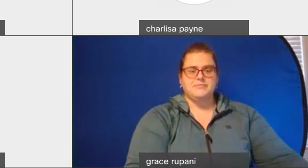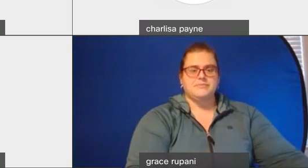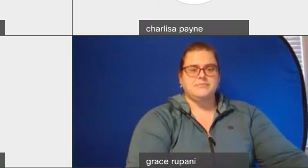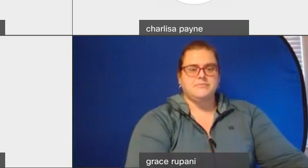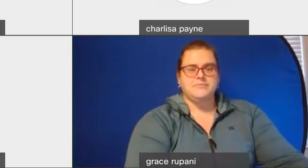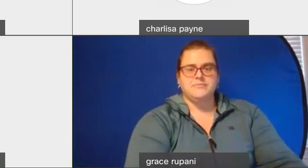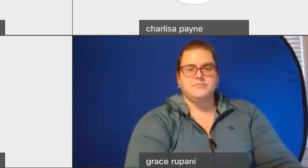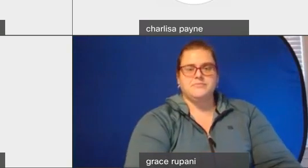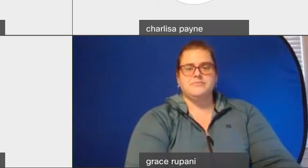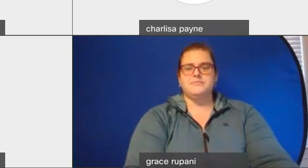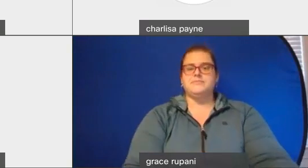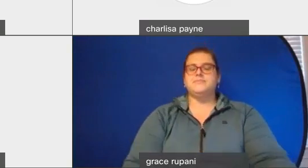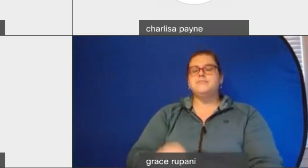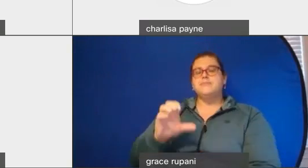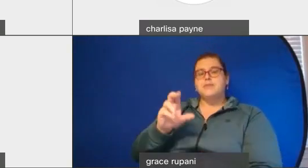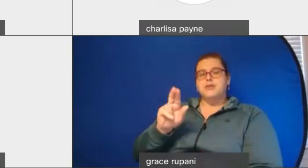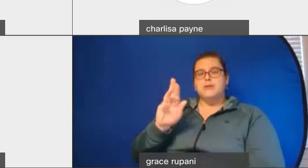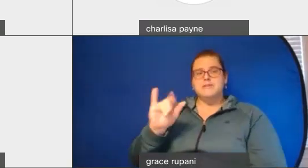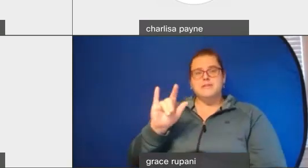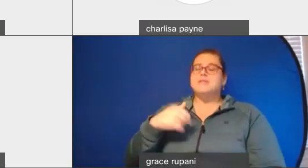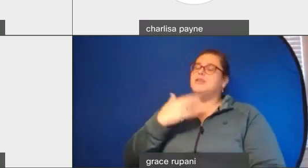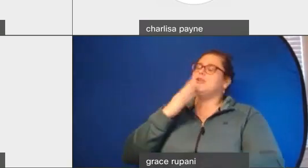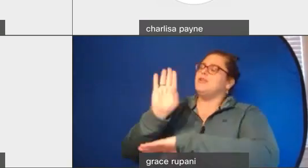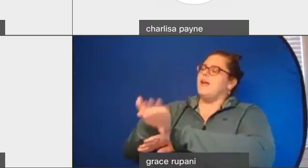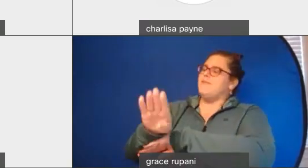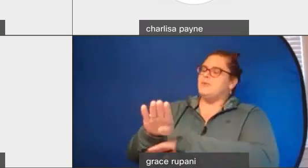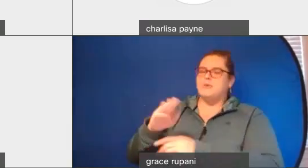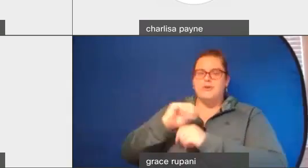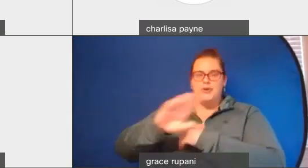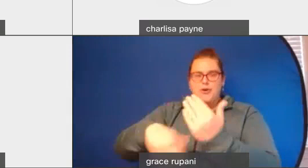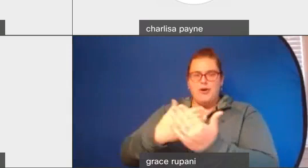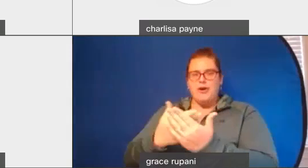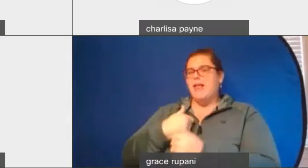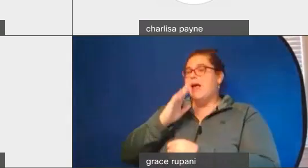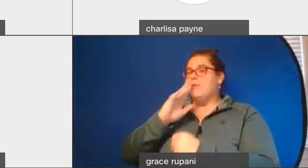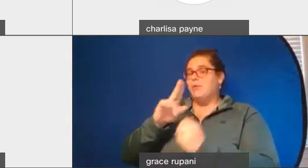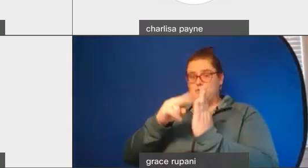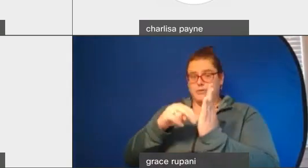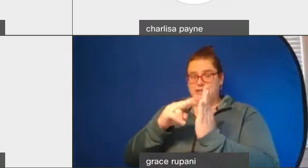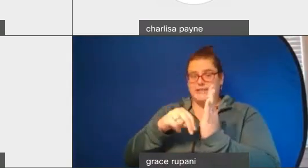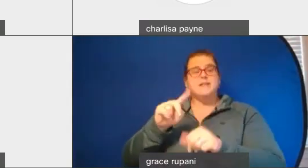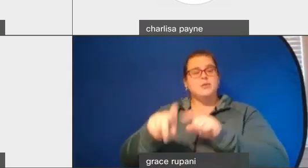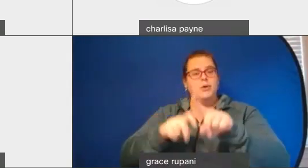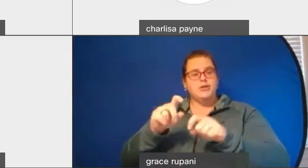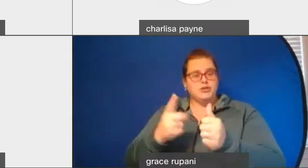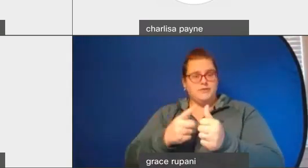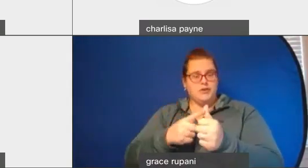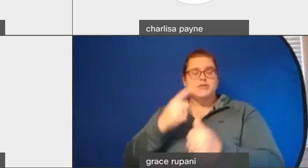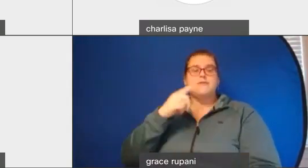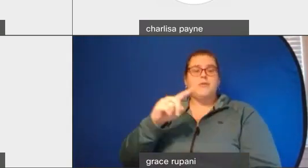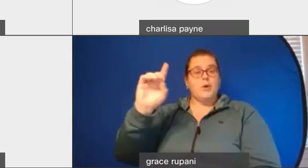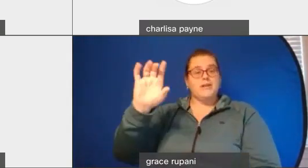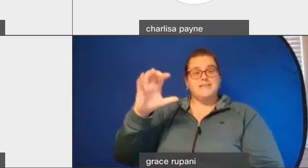Good afternoon, everyone. I will read the questions first for DC Health,